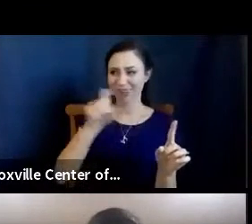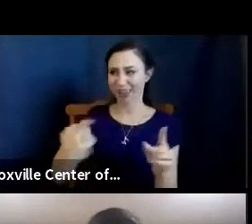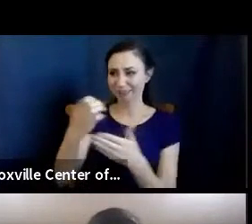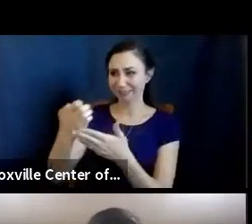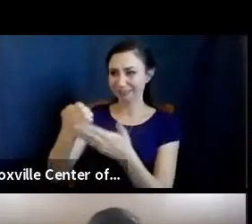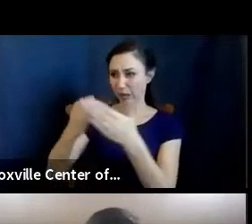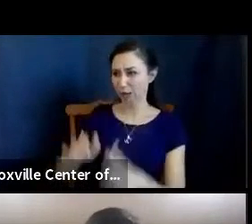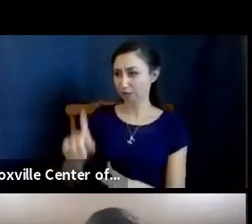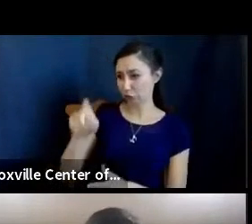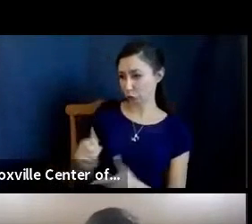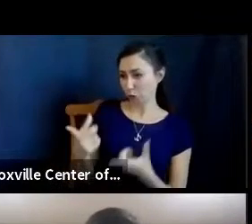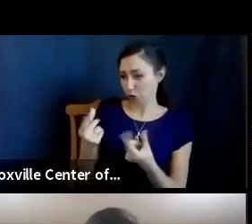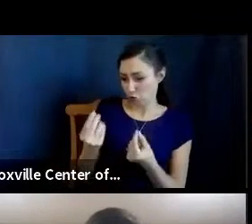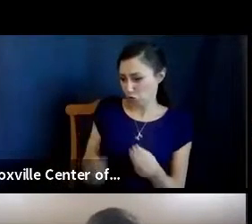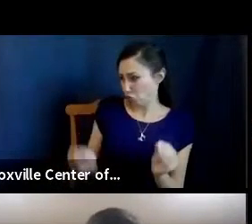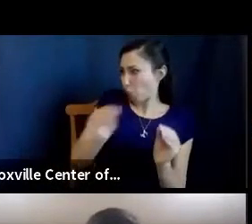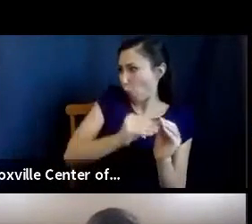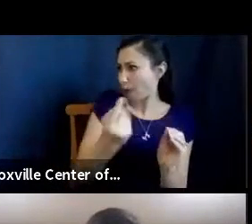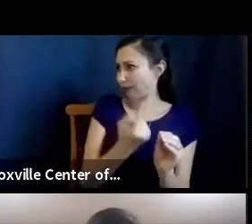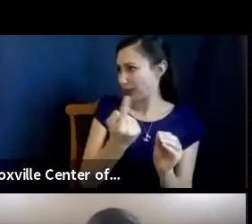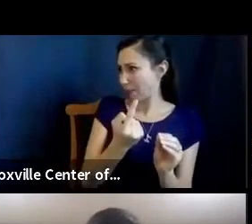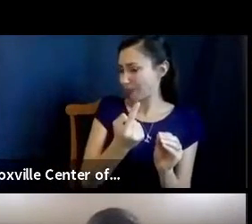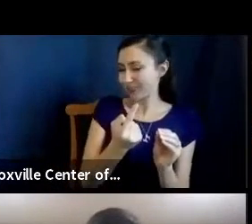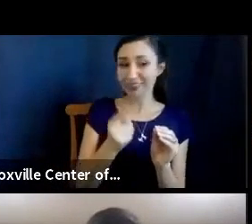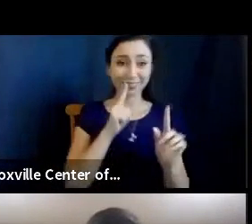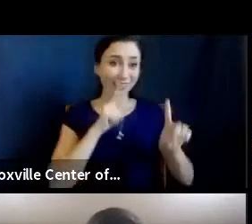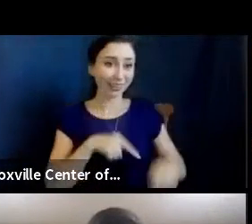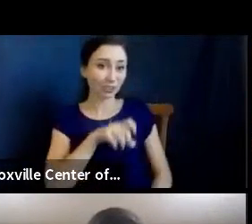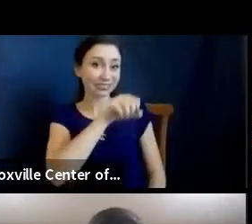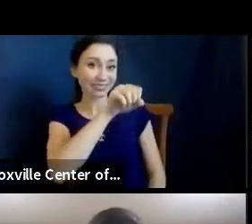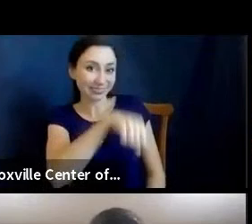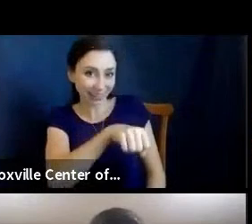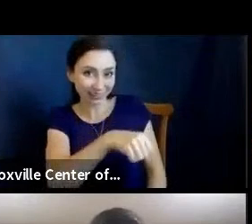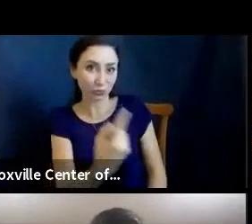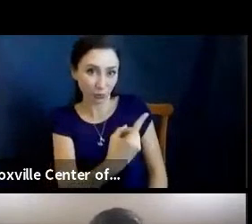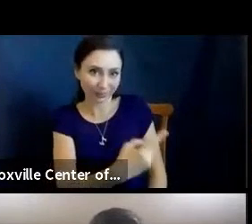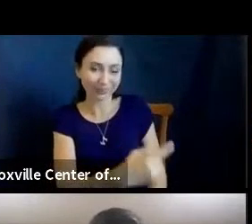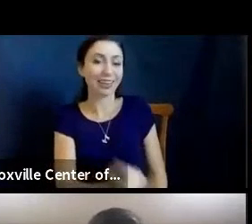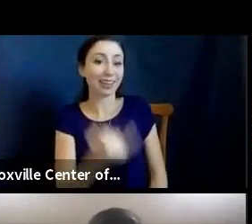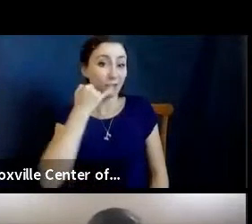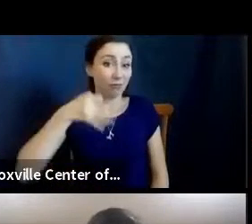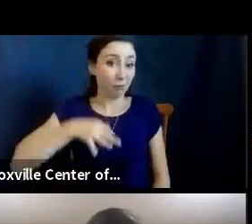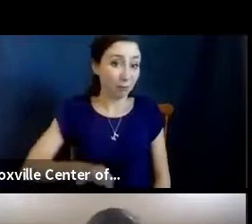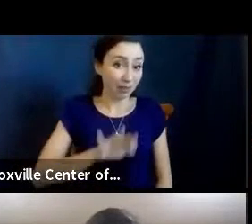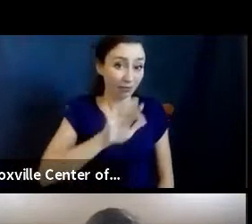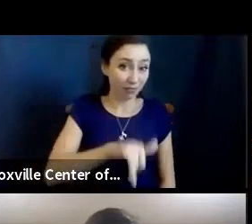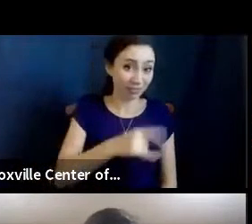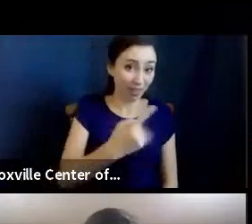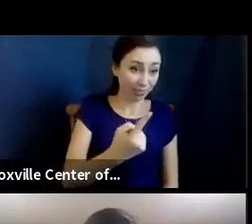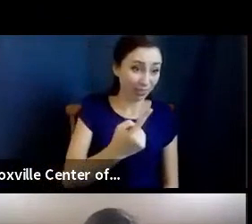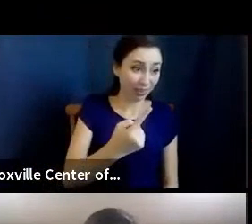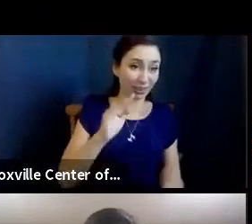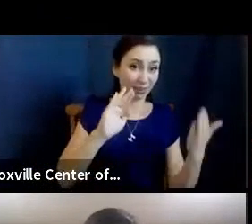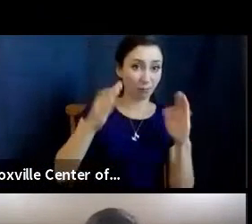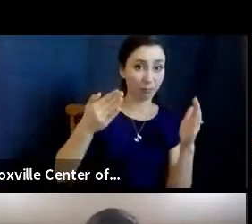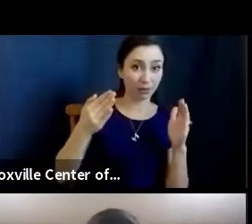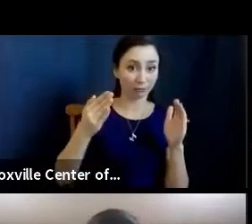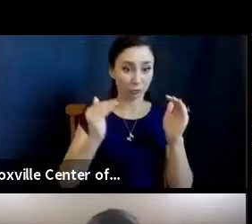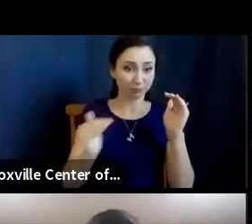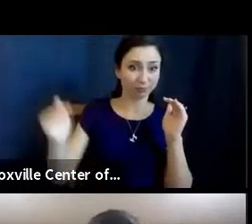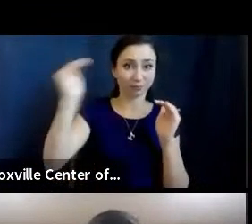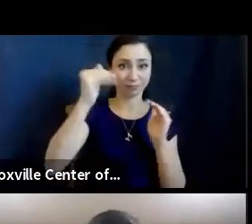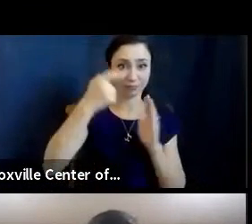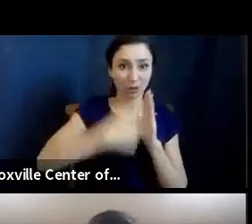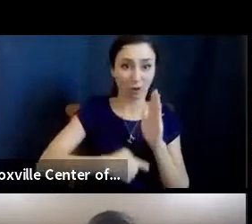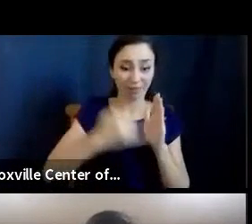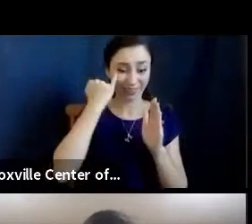more of something? The answer across the board is going to be yes, if the benefits of that thing exceed the costs, but no, if